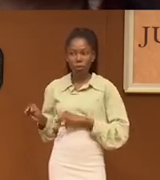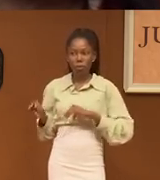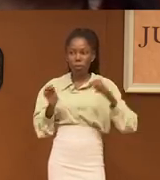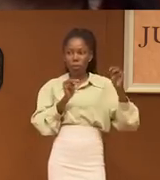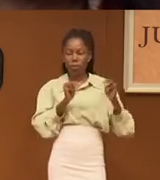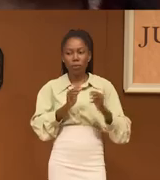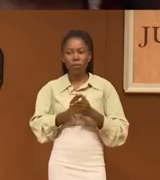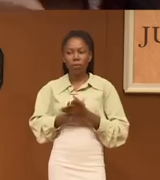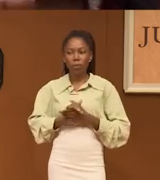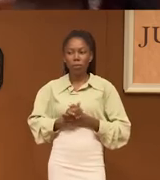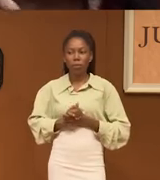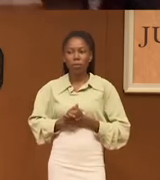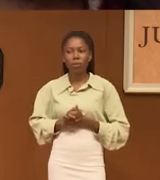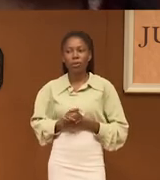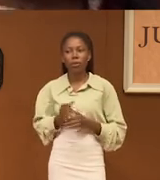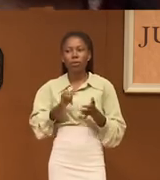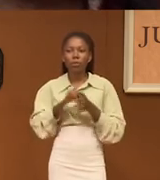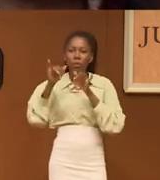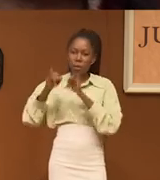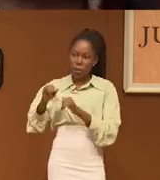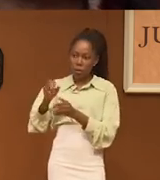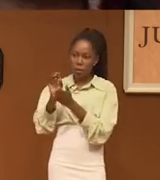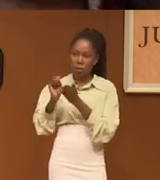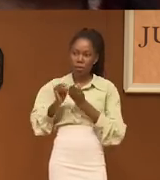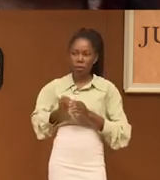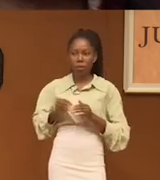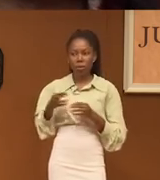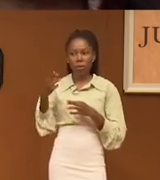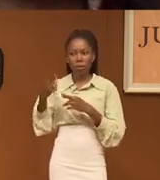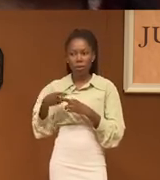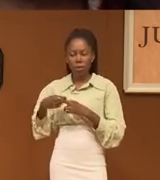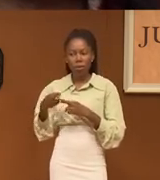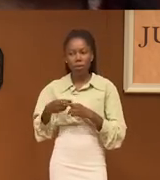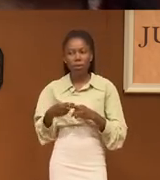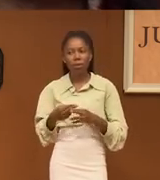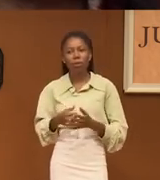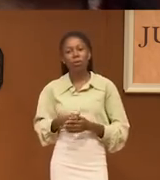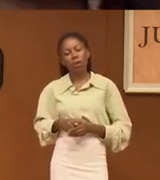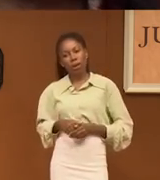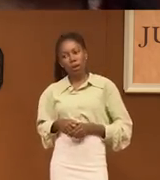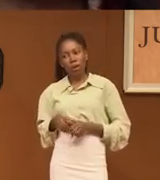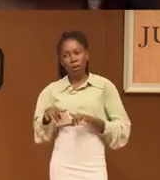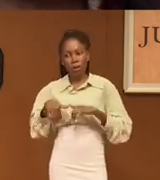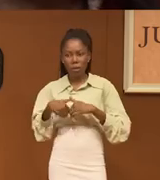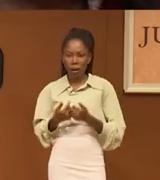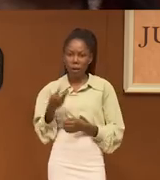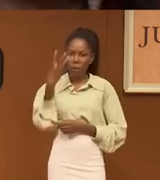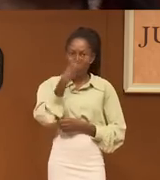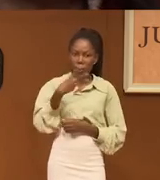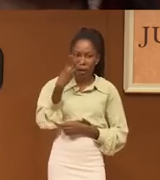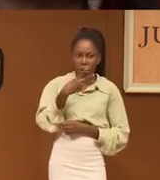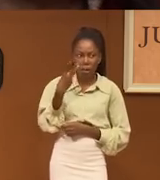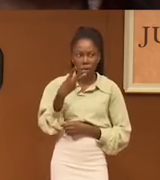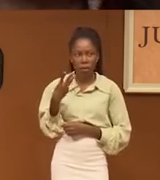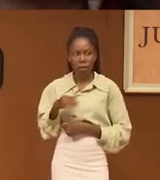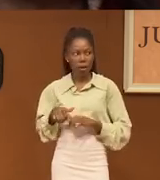it. At least go and stay there with your kids. I said, what about all these children, SS3, WAEC,